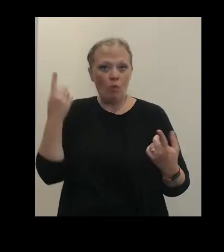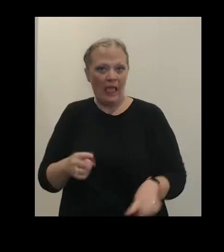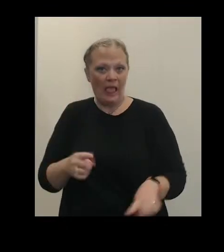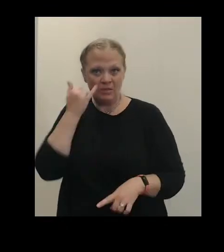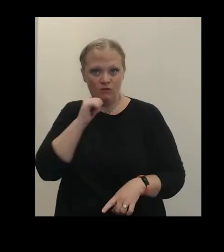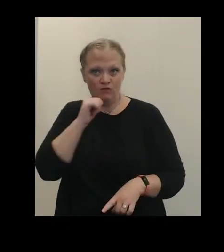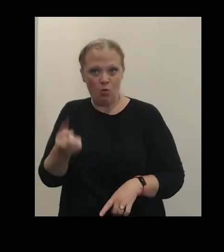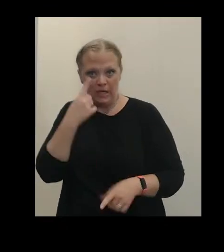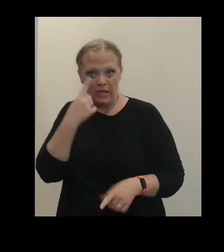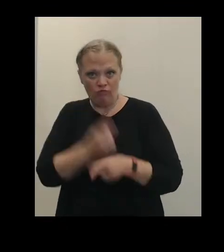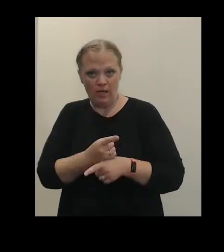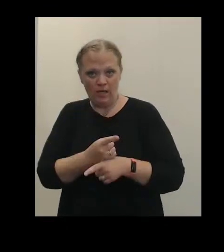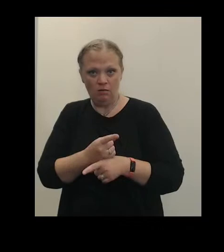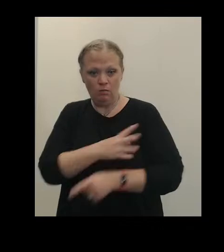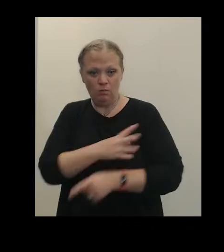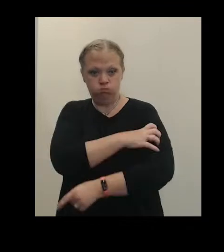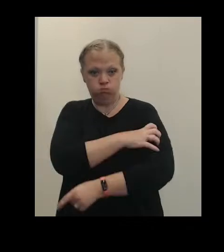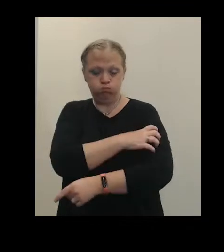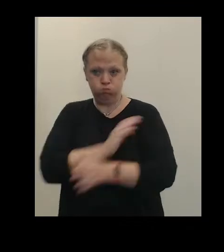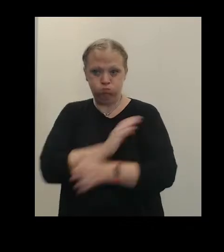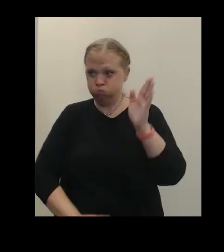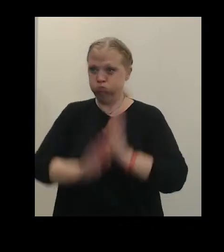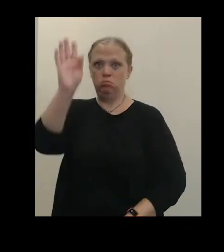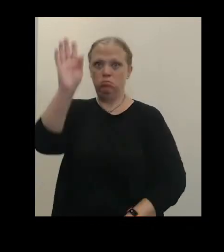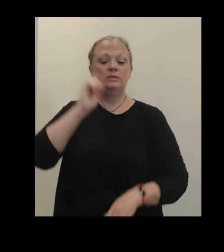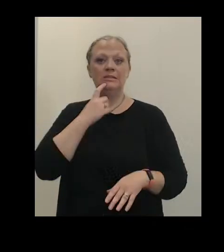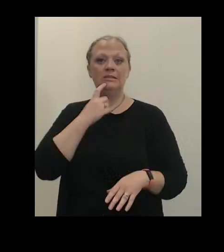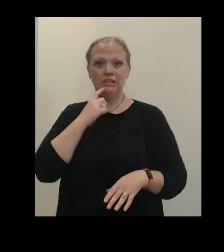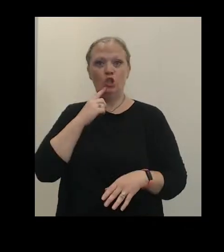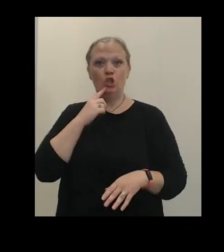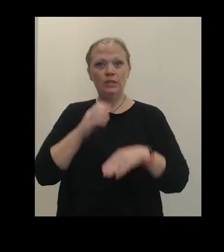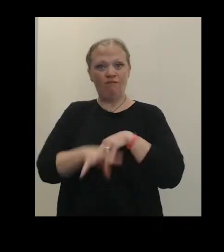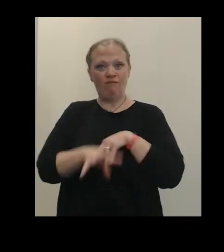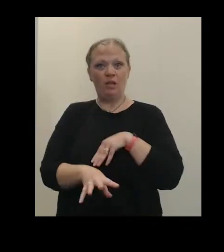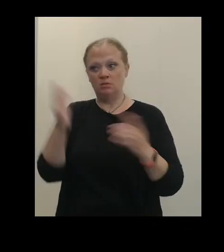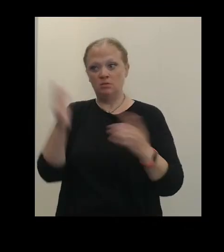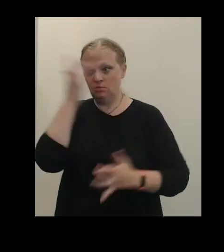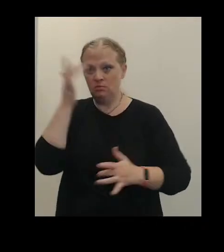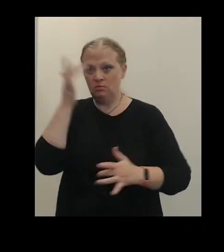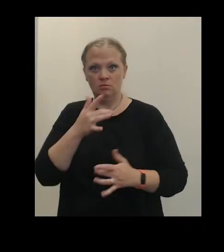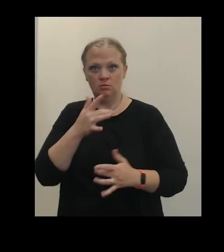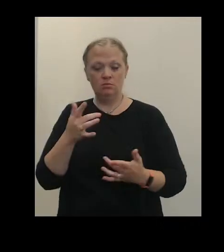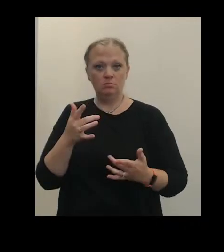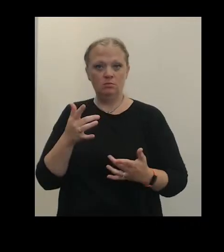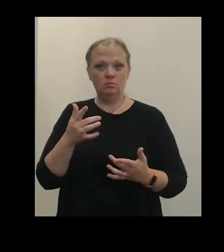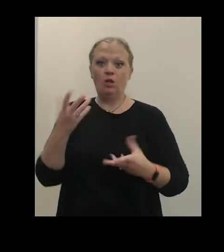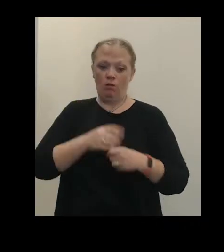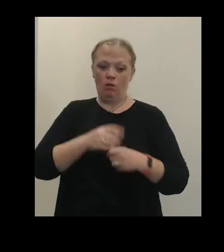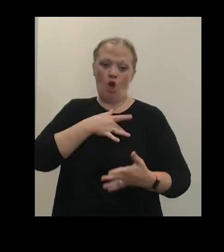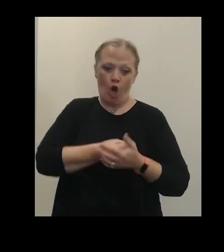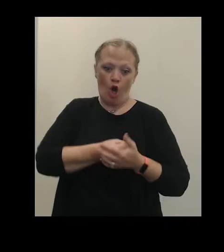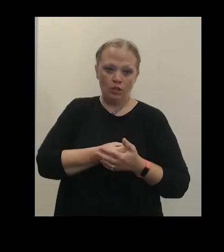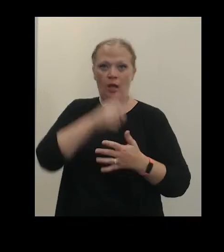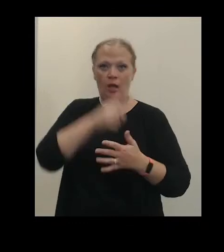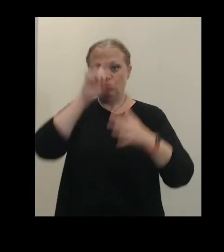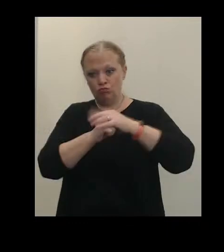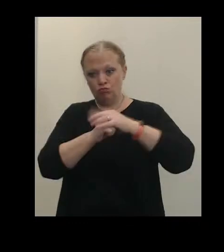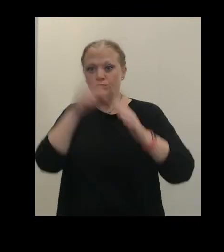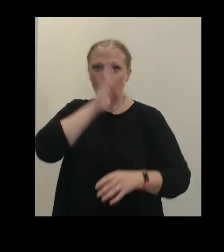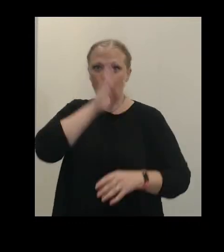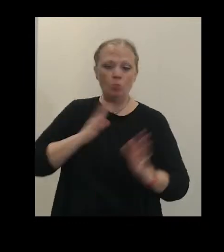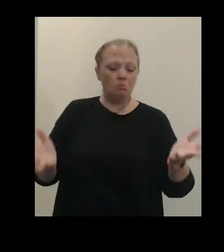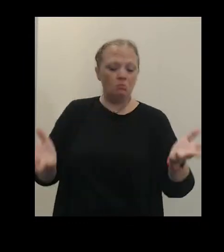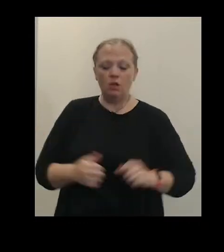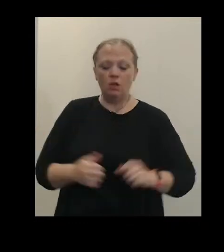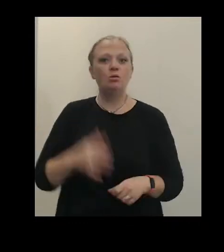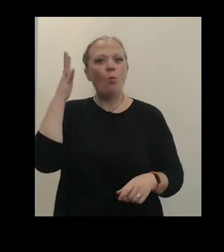drug. Your blood pressure will rise and you could have serious side effects and illnesses as a result of that, including heart attack and stroke. Why